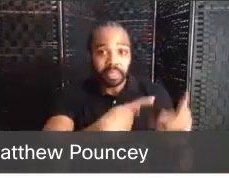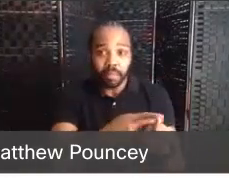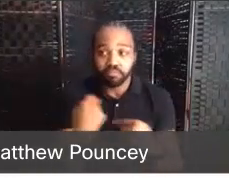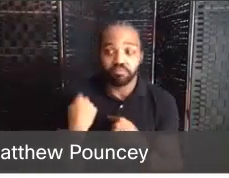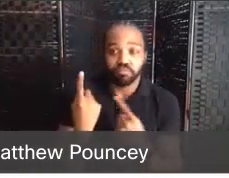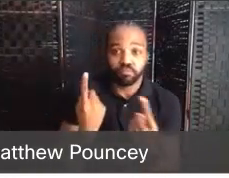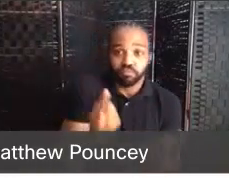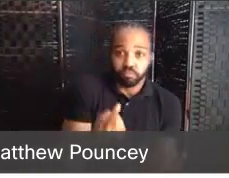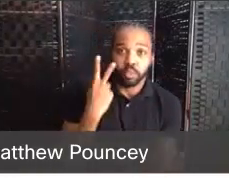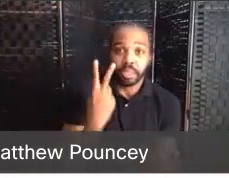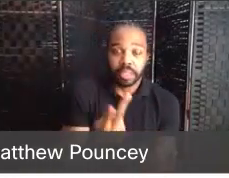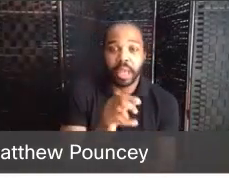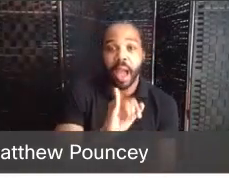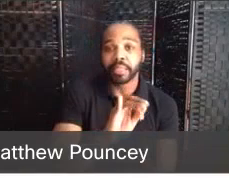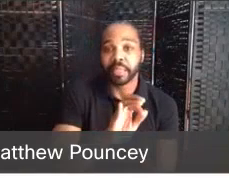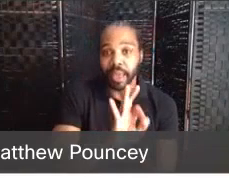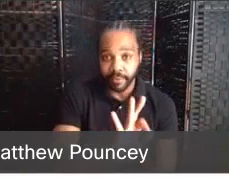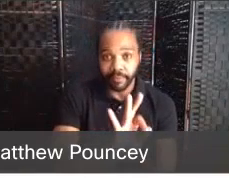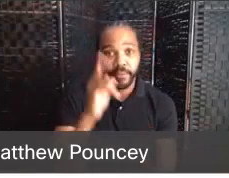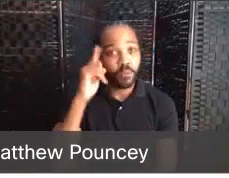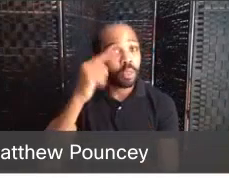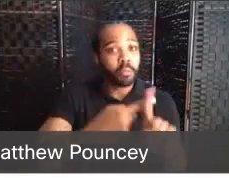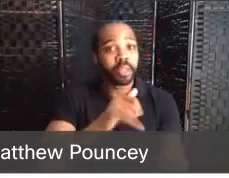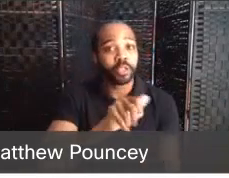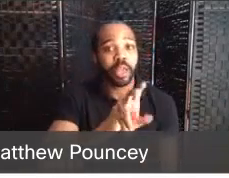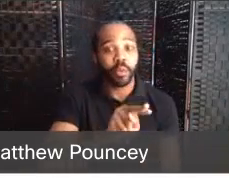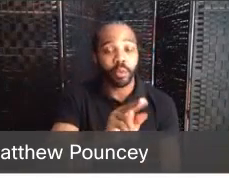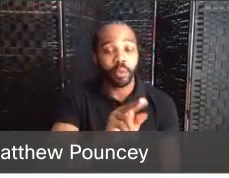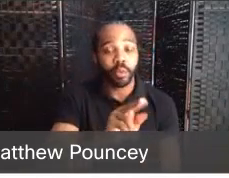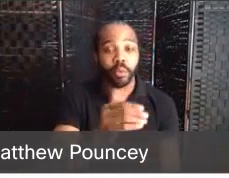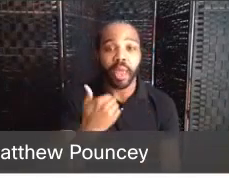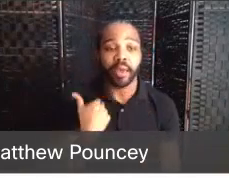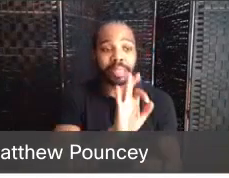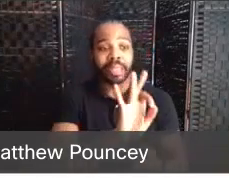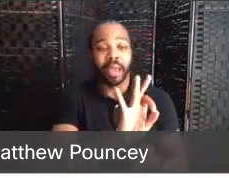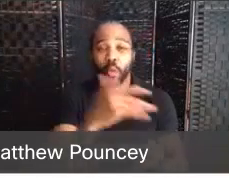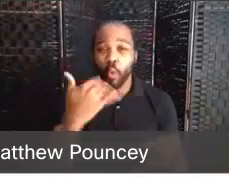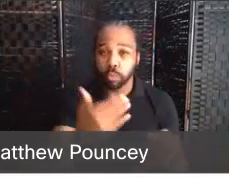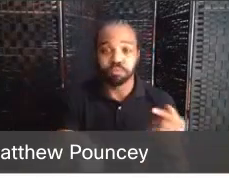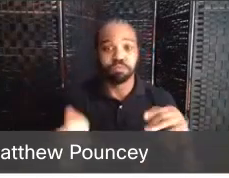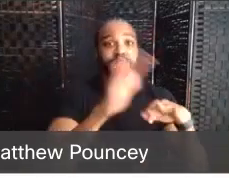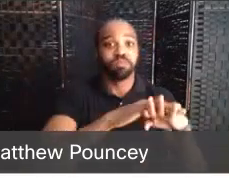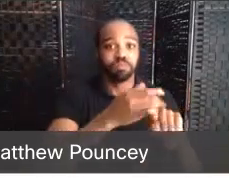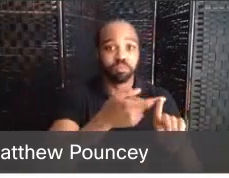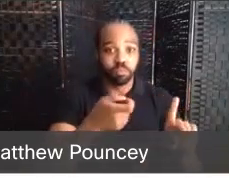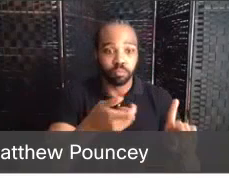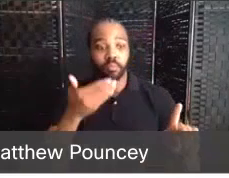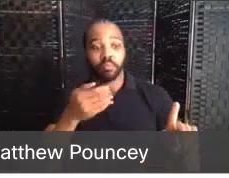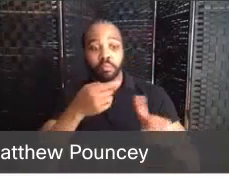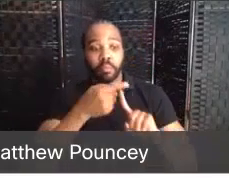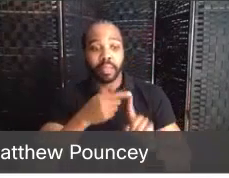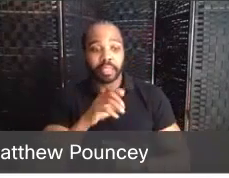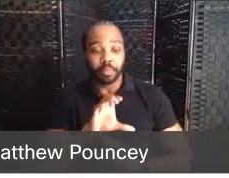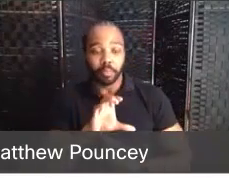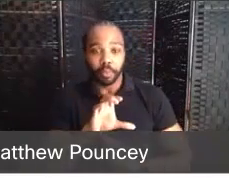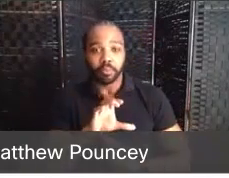In ICFs in January, we had 9, which is way up from December when there were none. And what